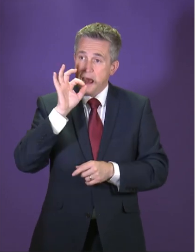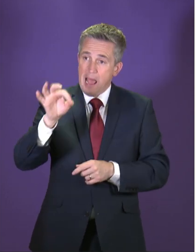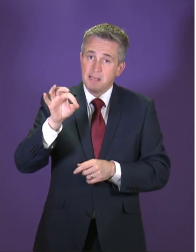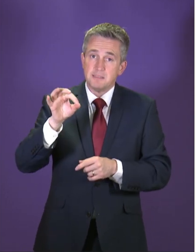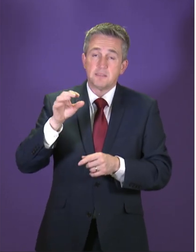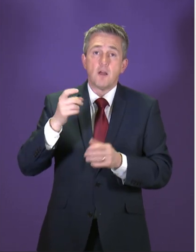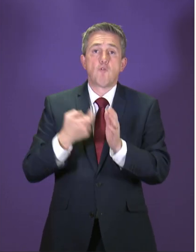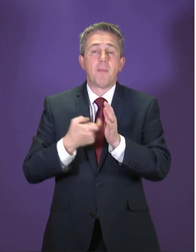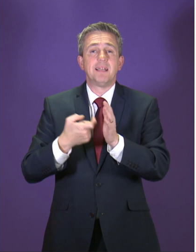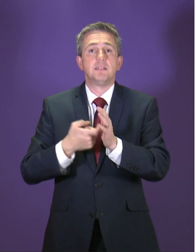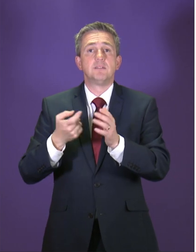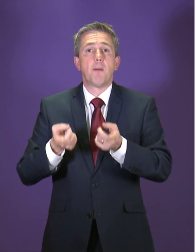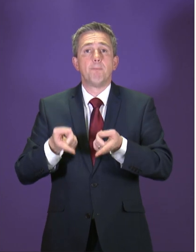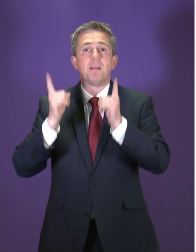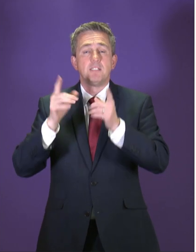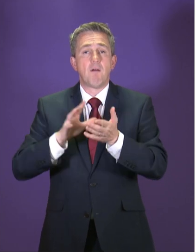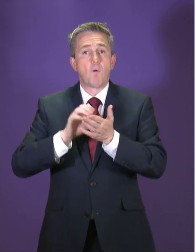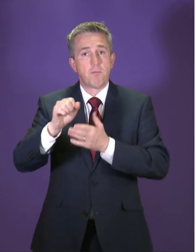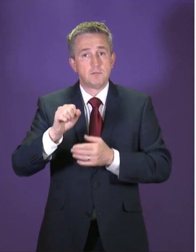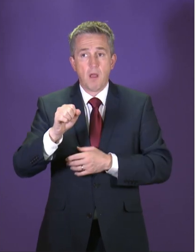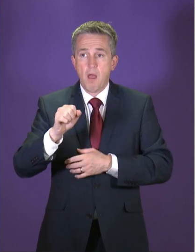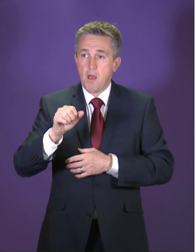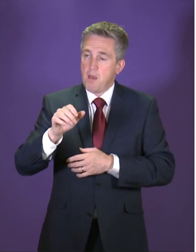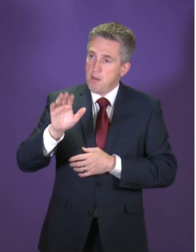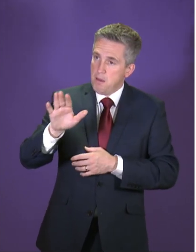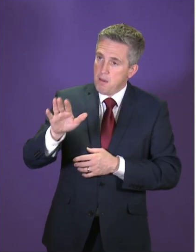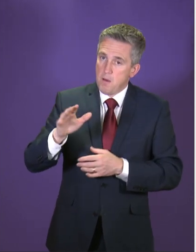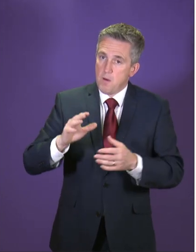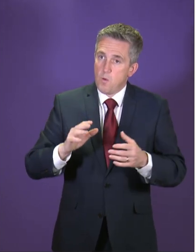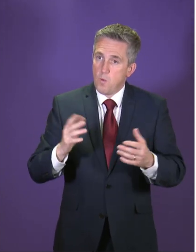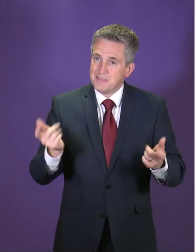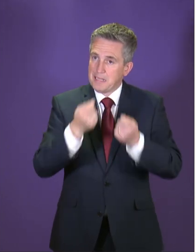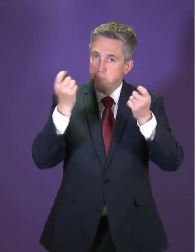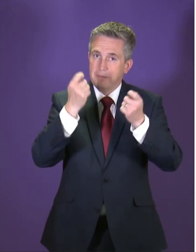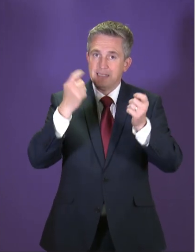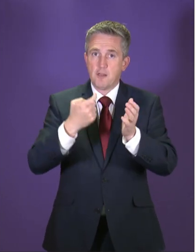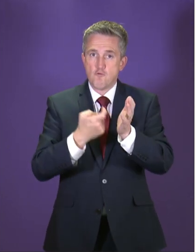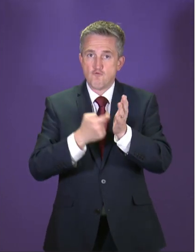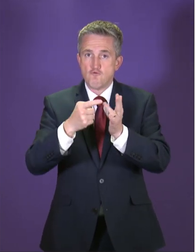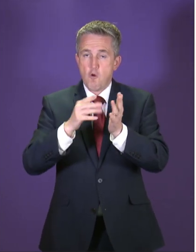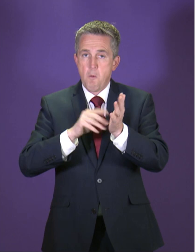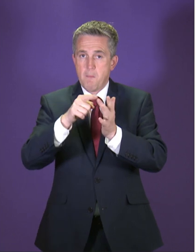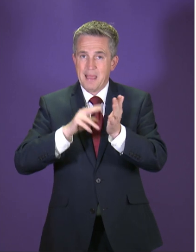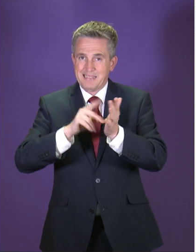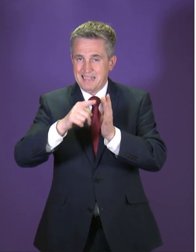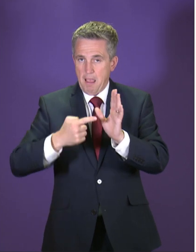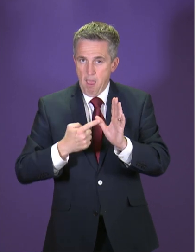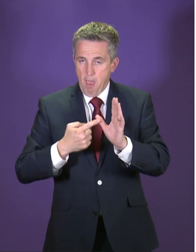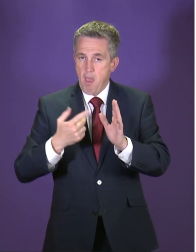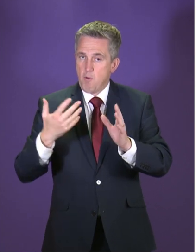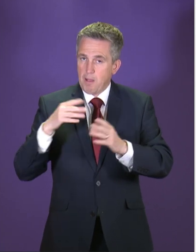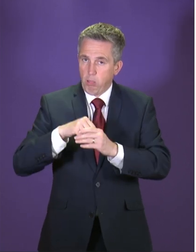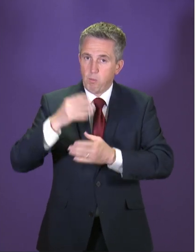of Culture of Romania that is here, we are doing the celebration of Romania. We pay attention for heritage and